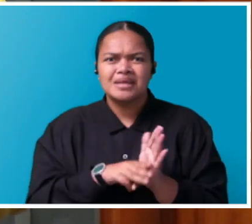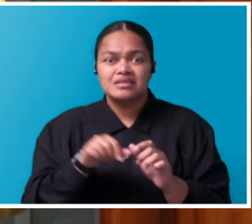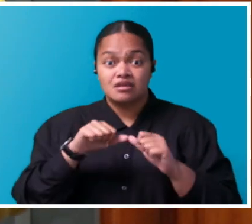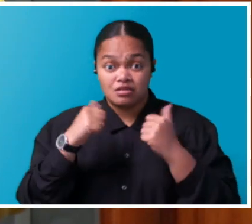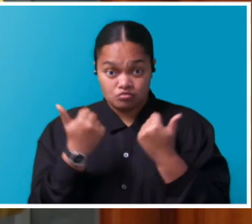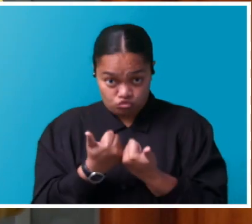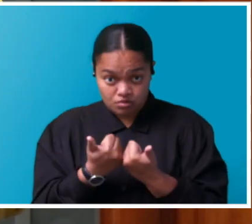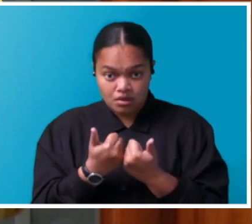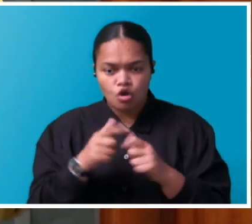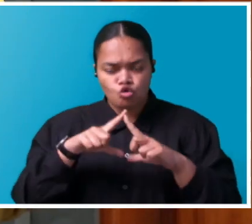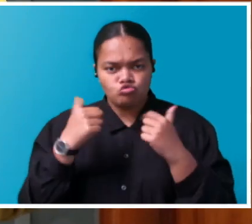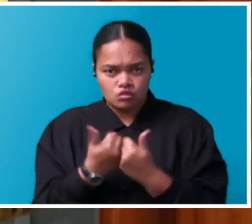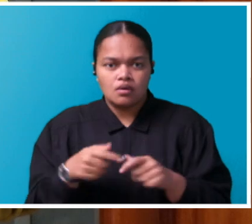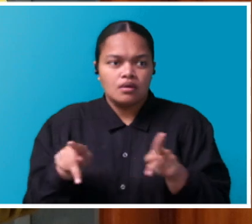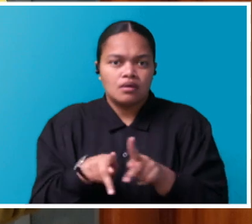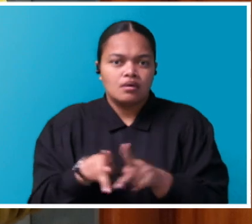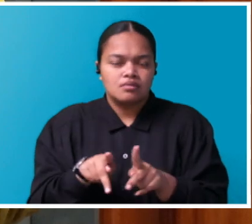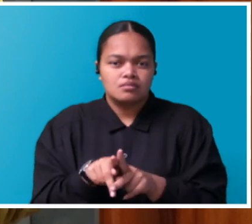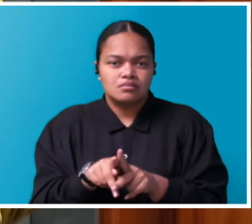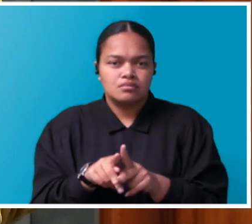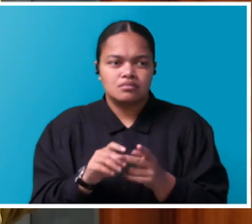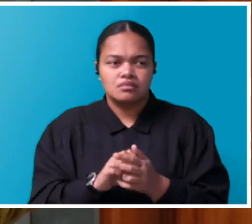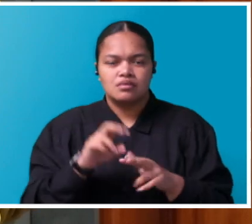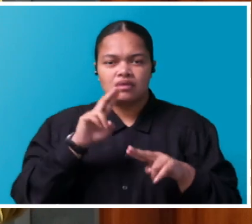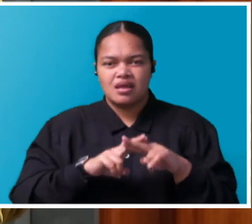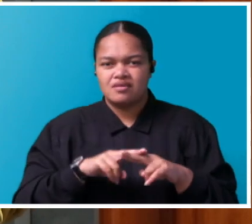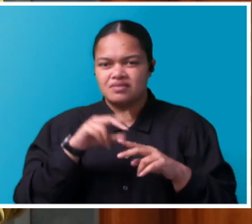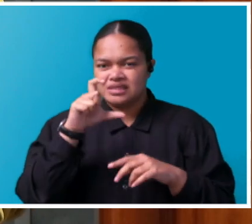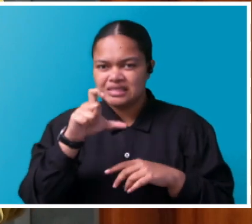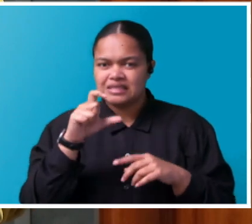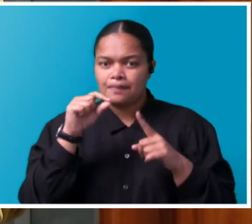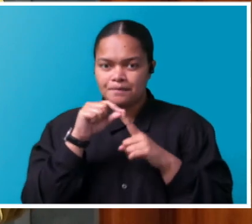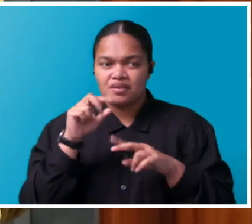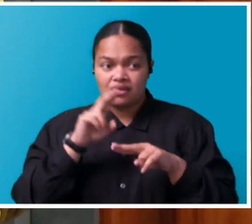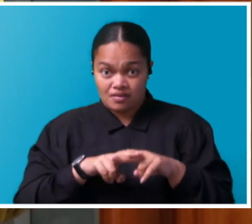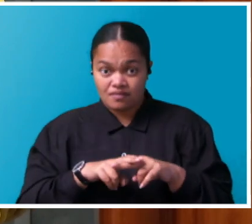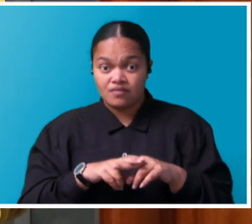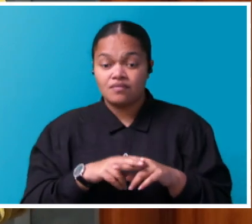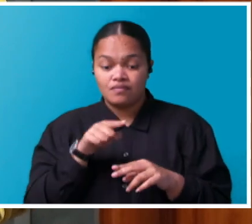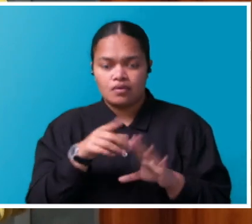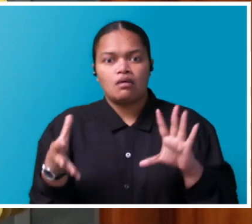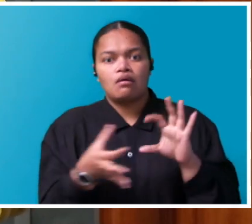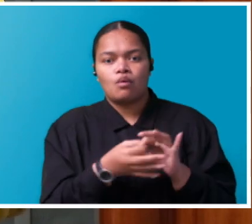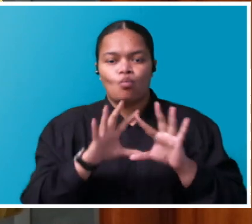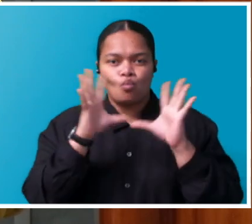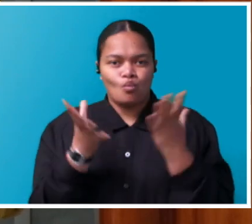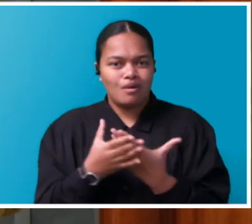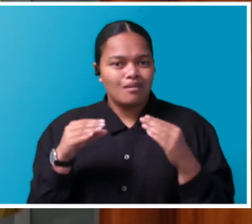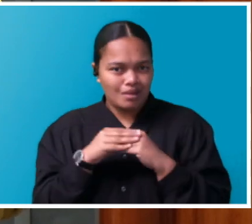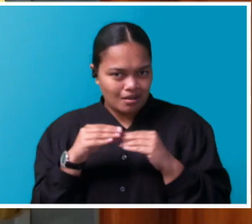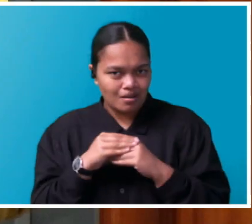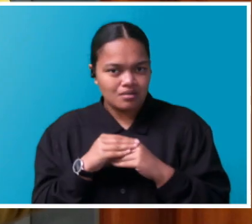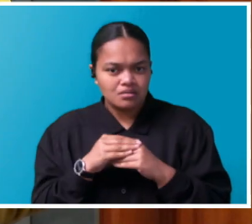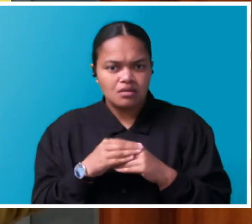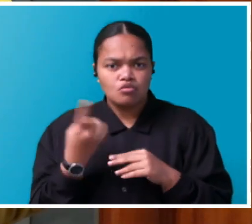the Forest Carbon Partnership Facility, FCPF, which is managed by the World Bank, covering Viti